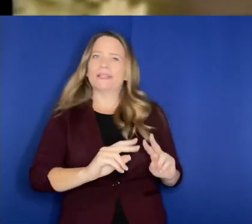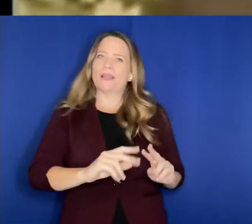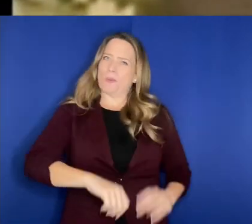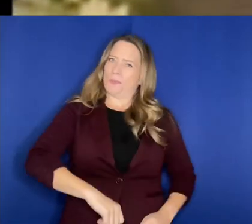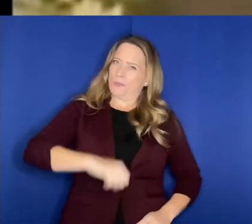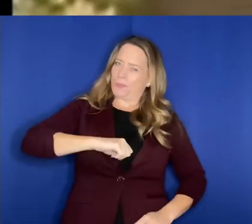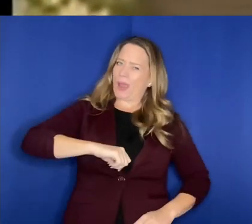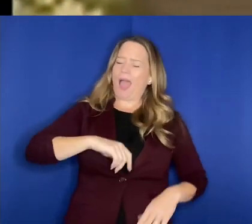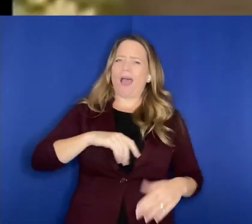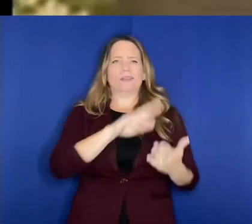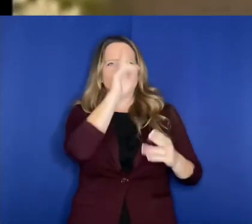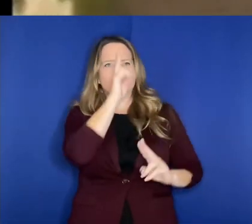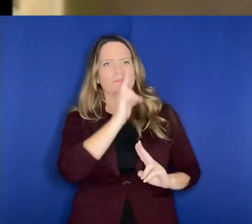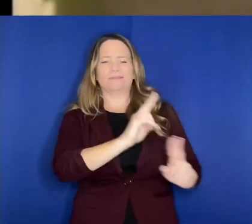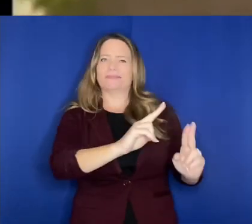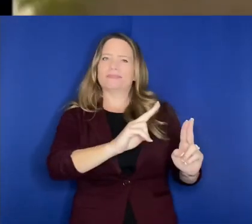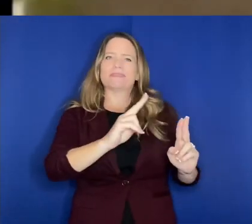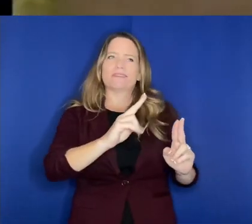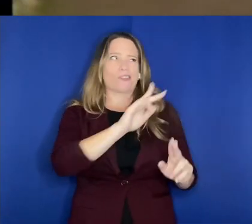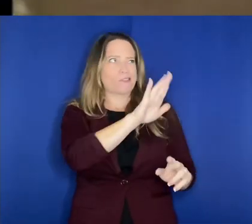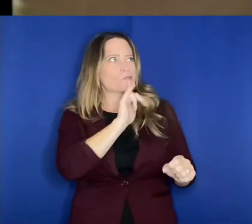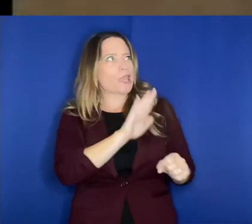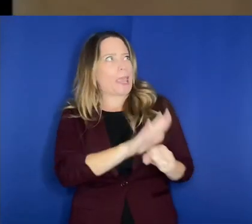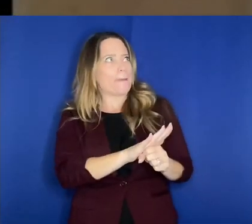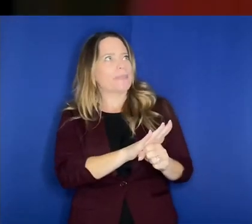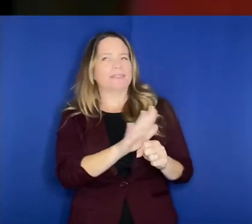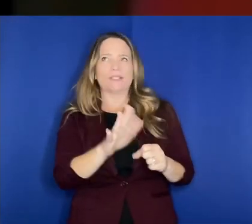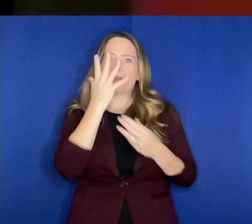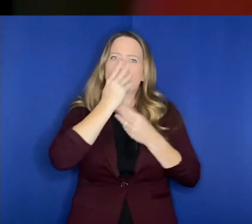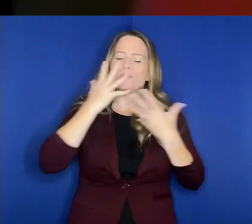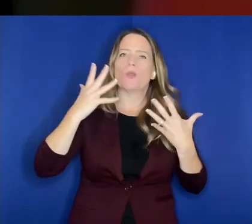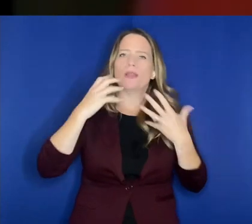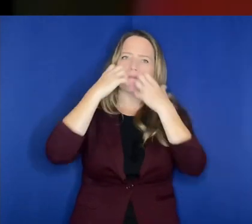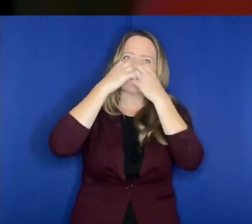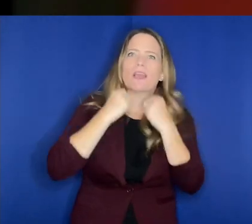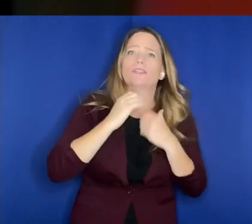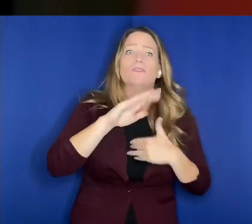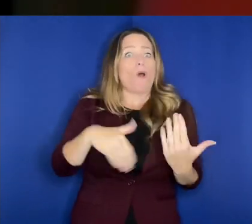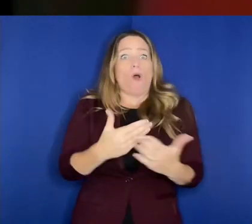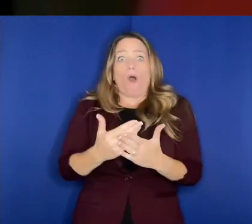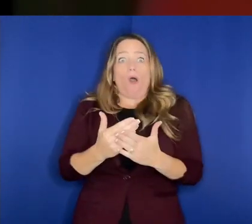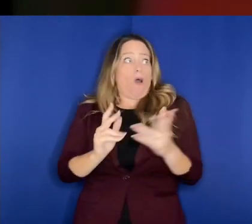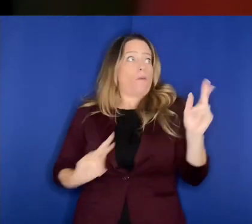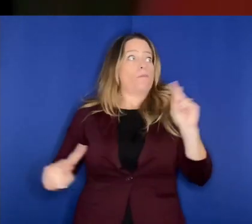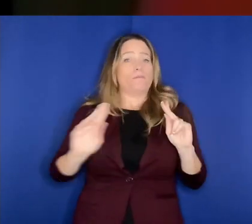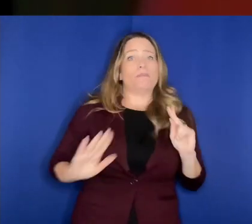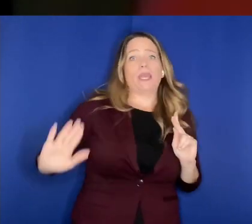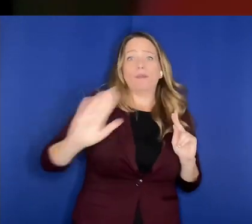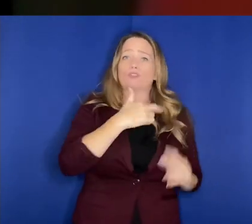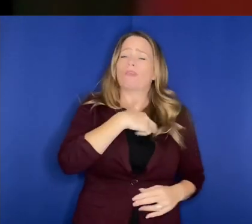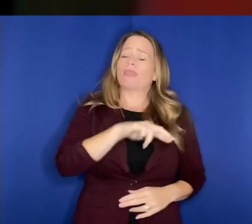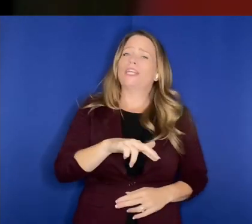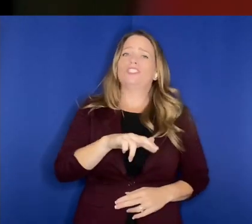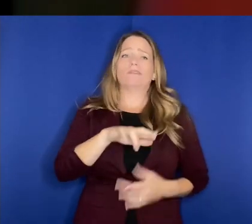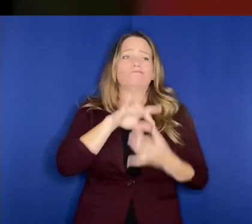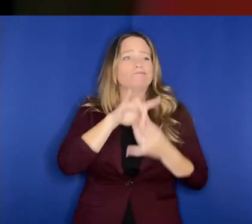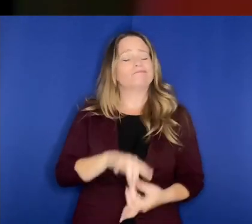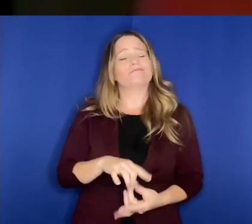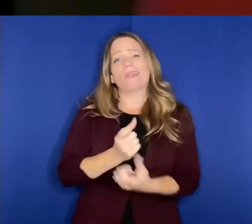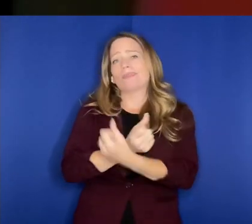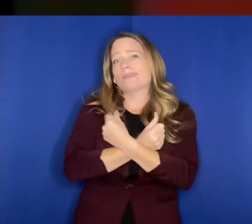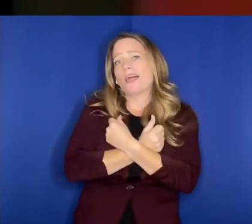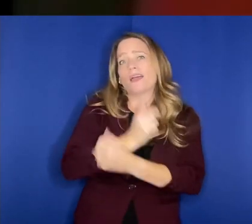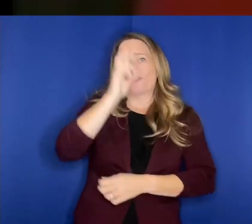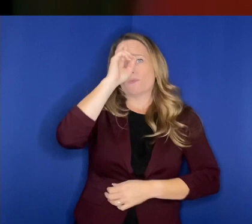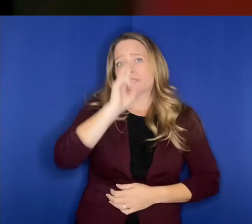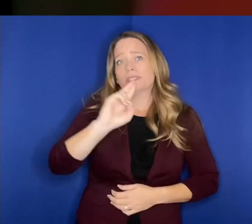noble symbol of your commitment to the beauty and eternal values of all human religion, based on love